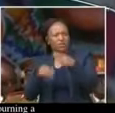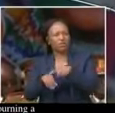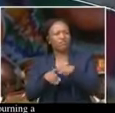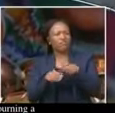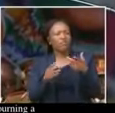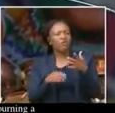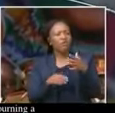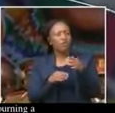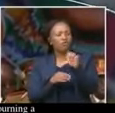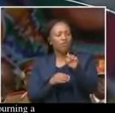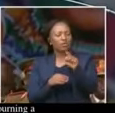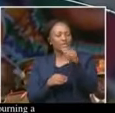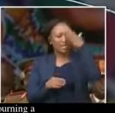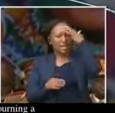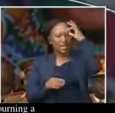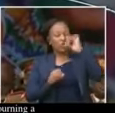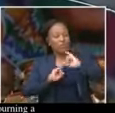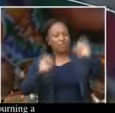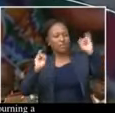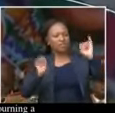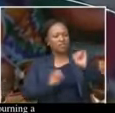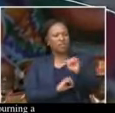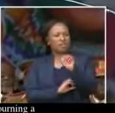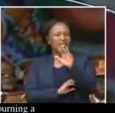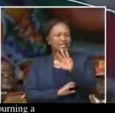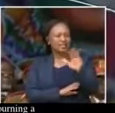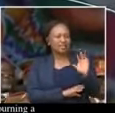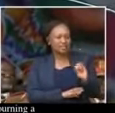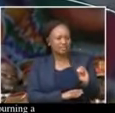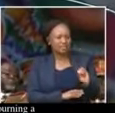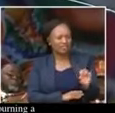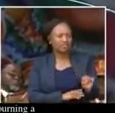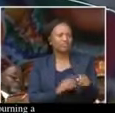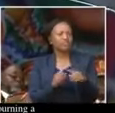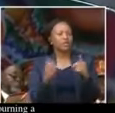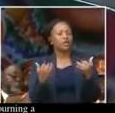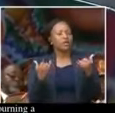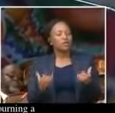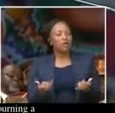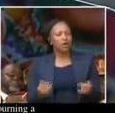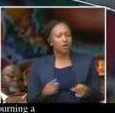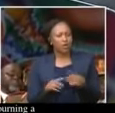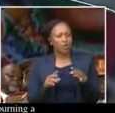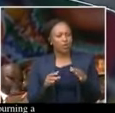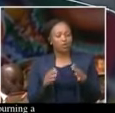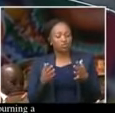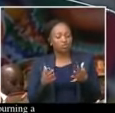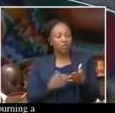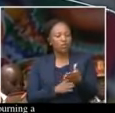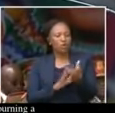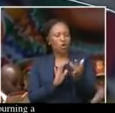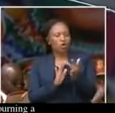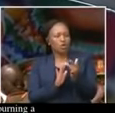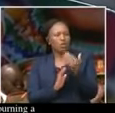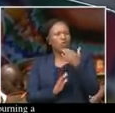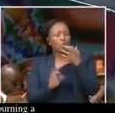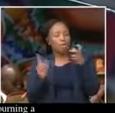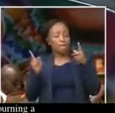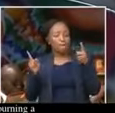the emergency in the 1980s. Here, she lived a constant naked contact with